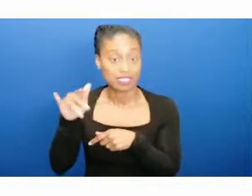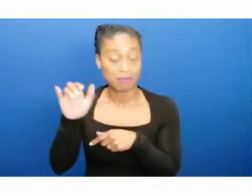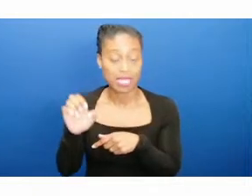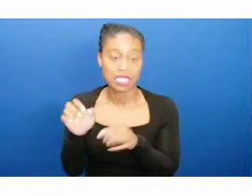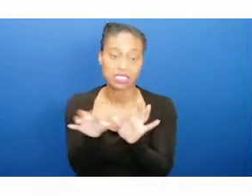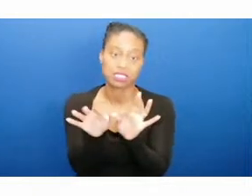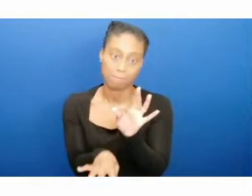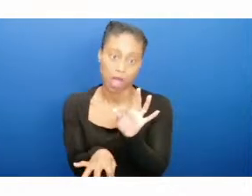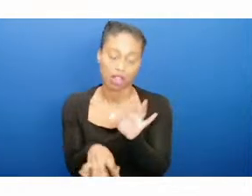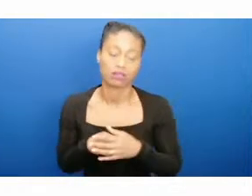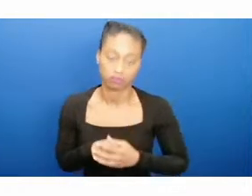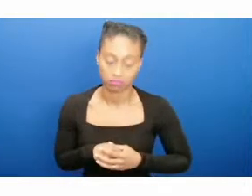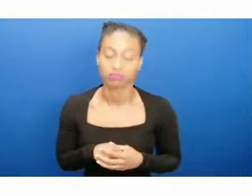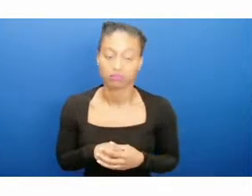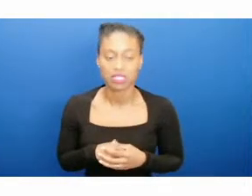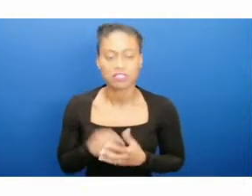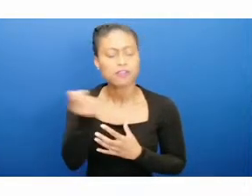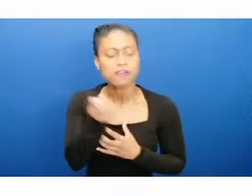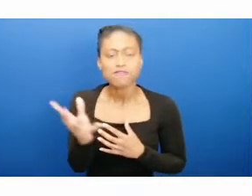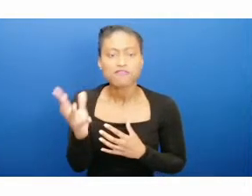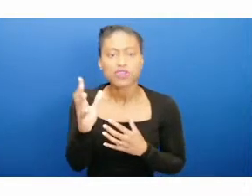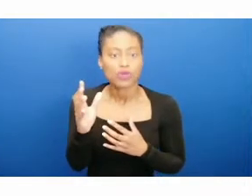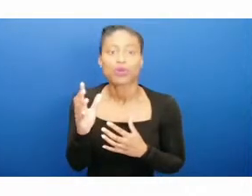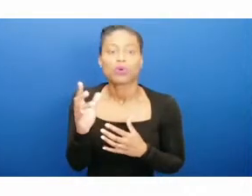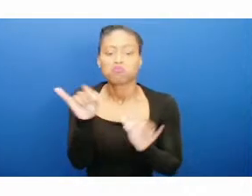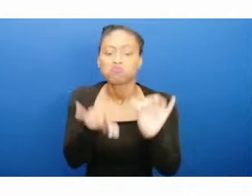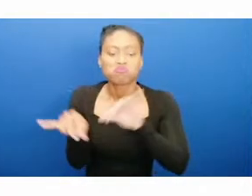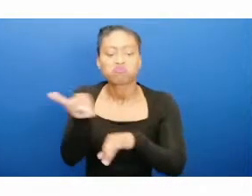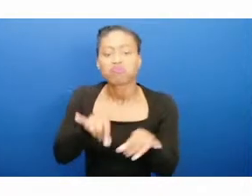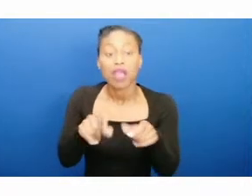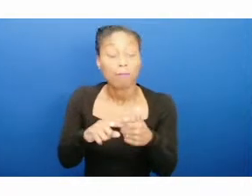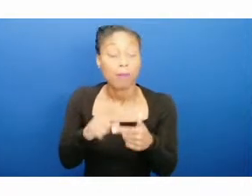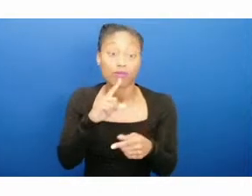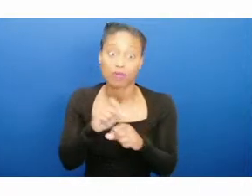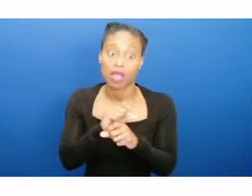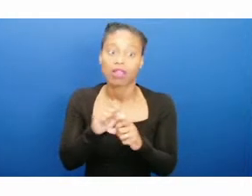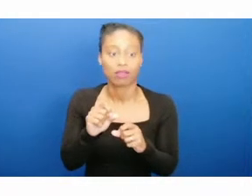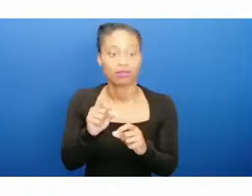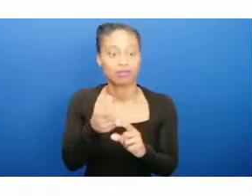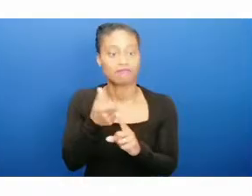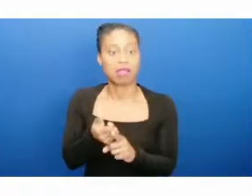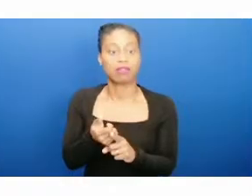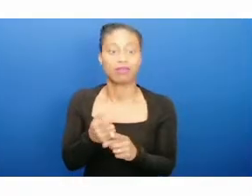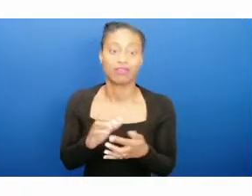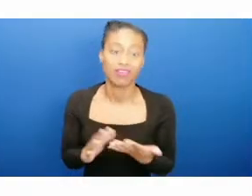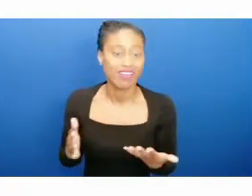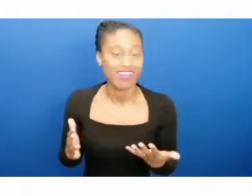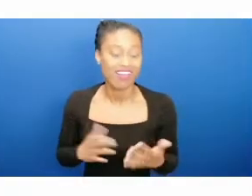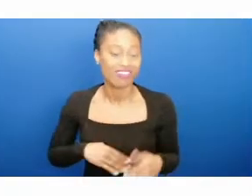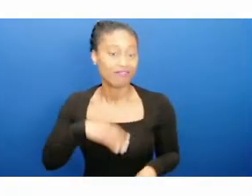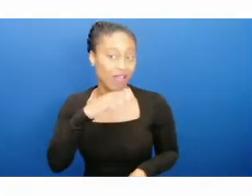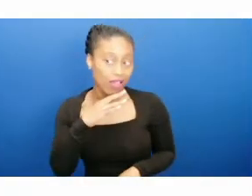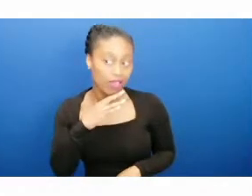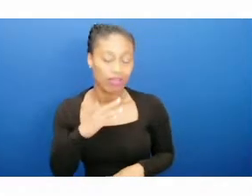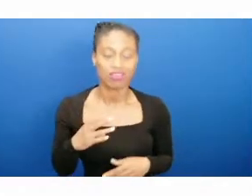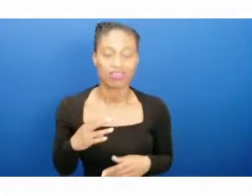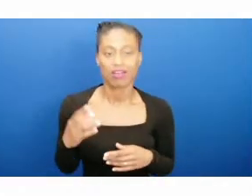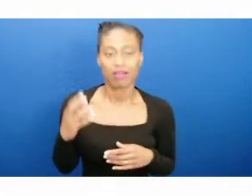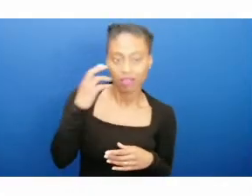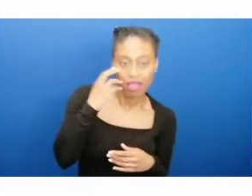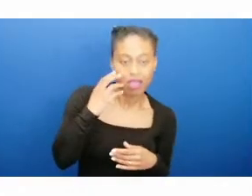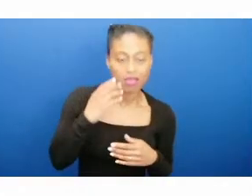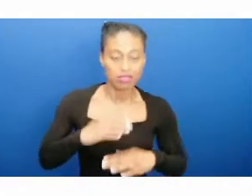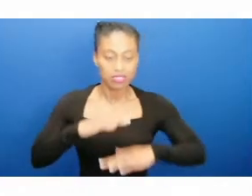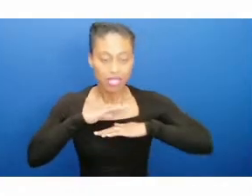it has a few ingredients, but they make a big impact. They're filling, they're hearty, they're satisfying, and they're